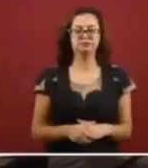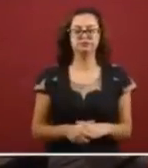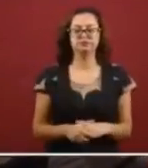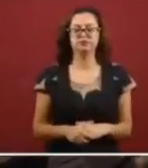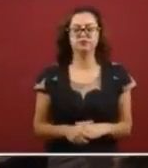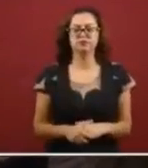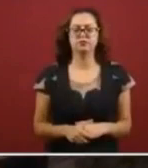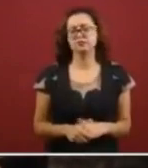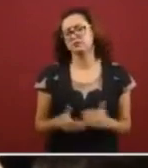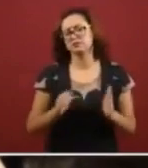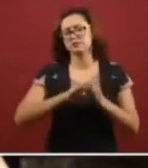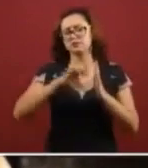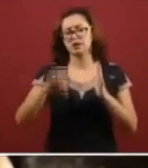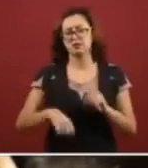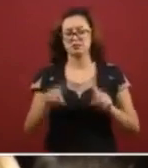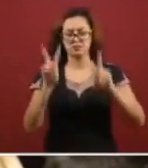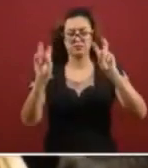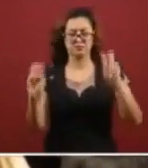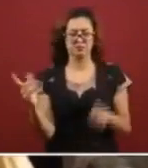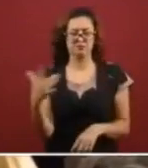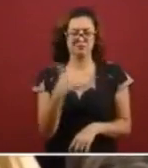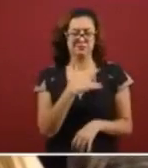example, for